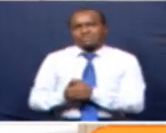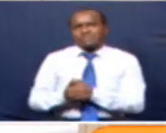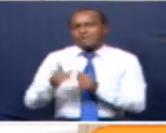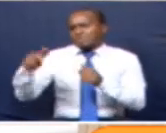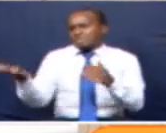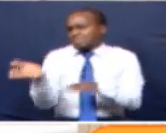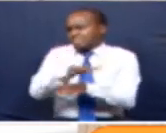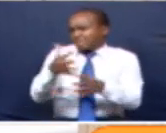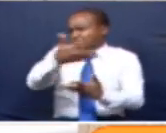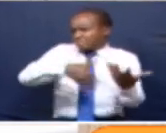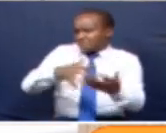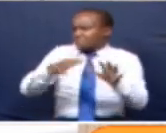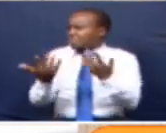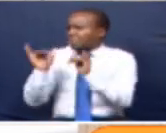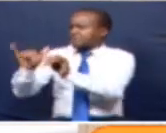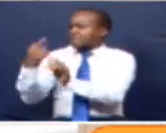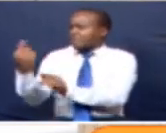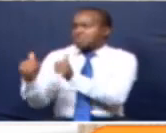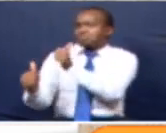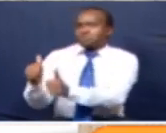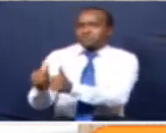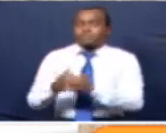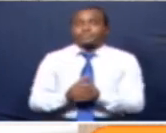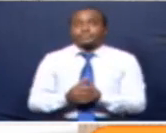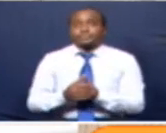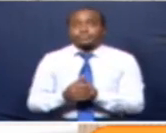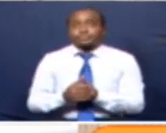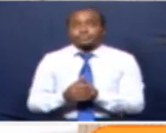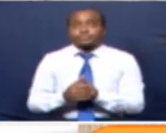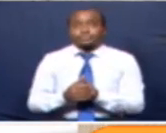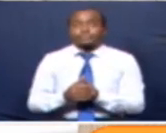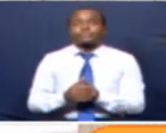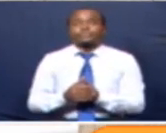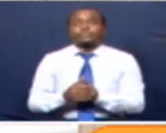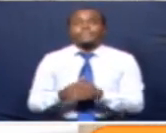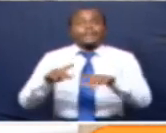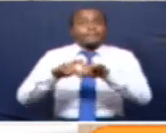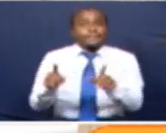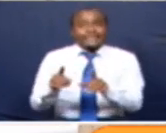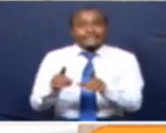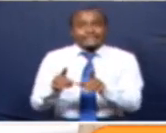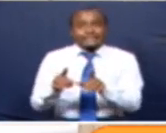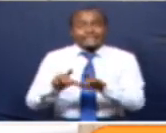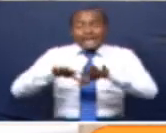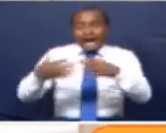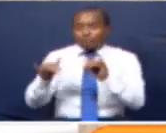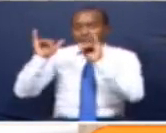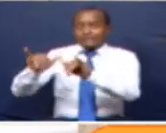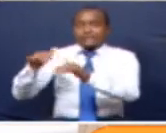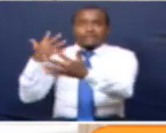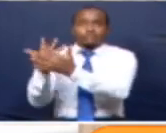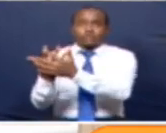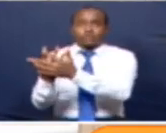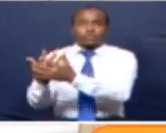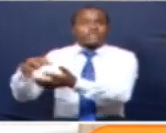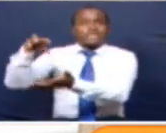be need to have mini trials to see what sort of mm-hmm. rehabilitation has gone through them. But in terms of how they're held in prison, their circumstances